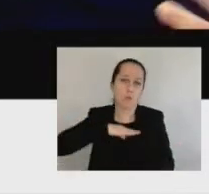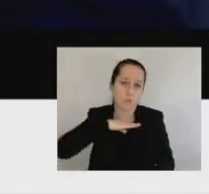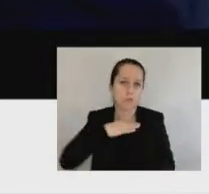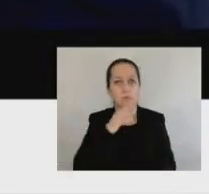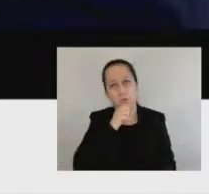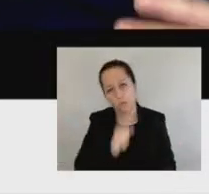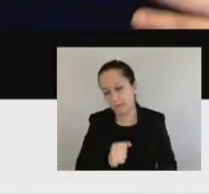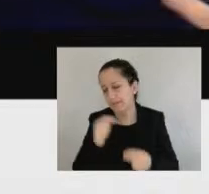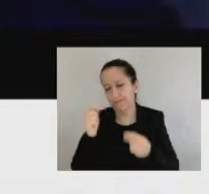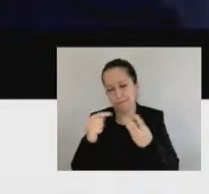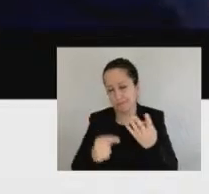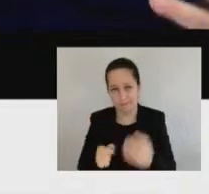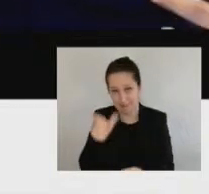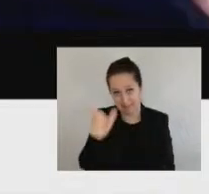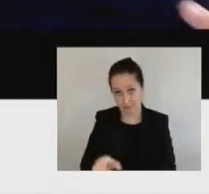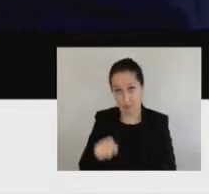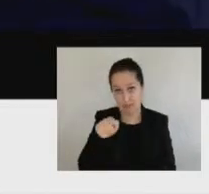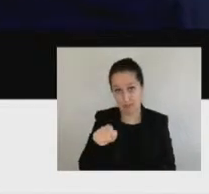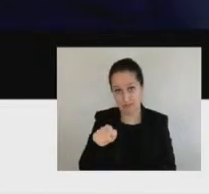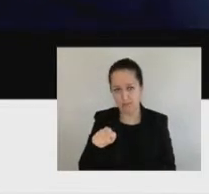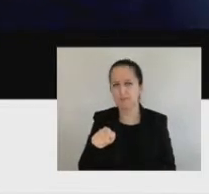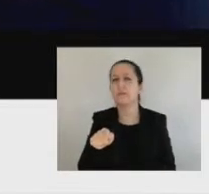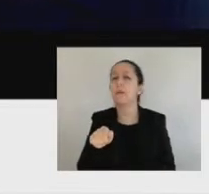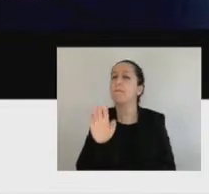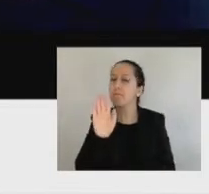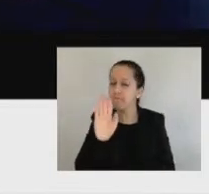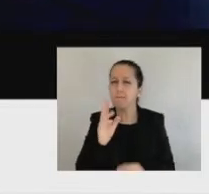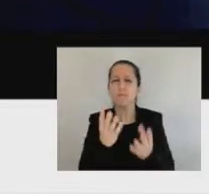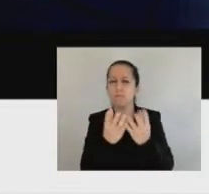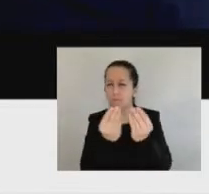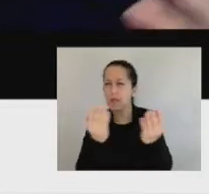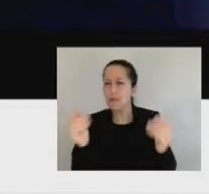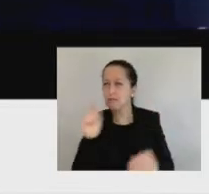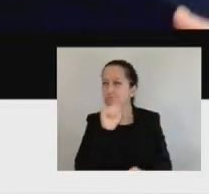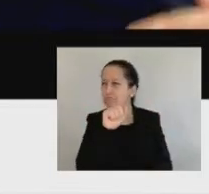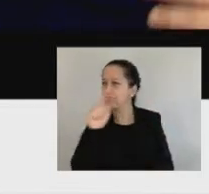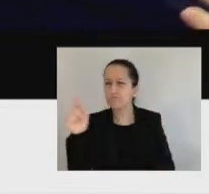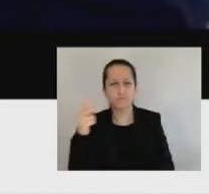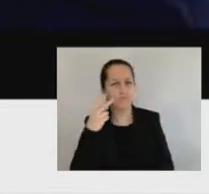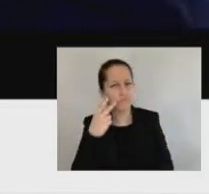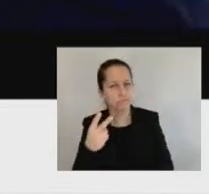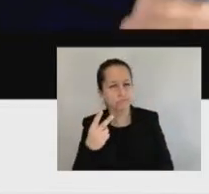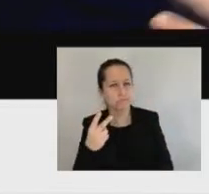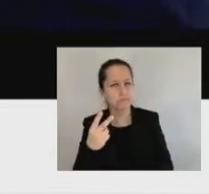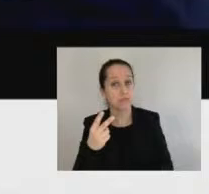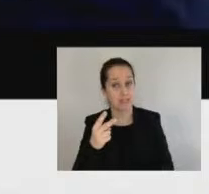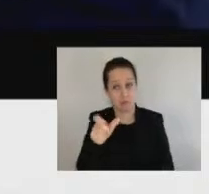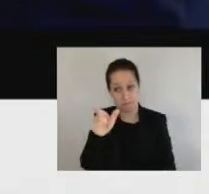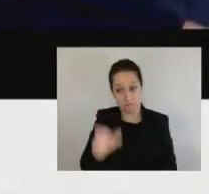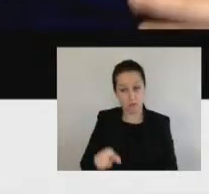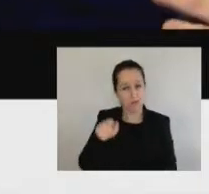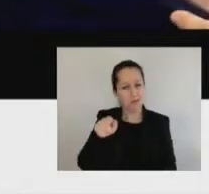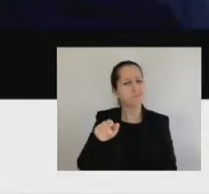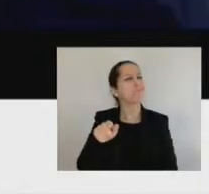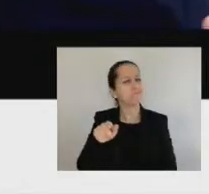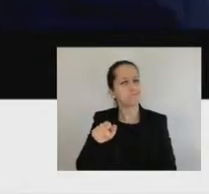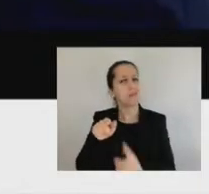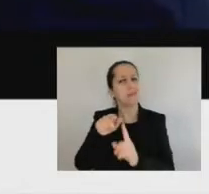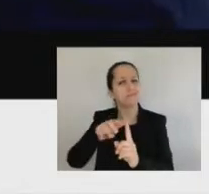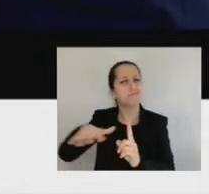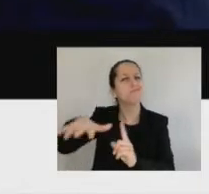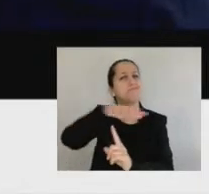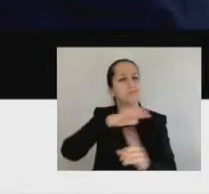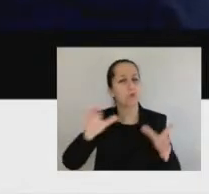people as to disease burden, there were situations that we saw in COVID that there were